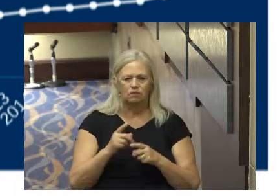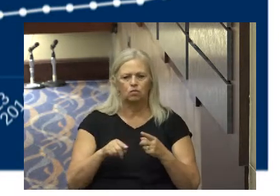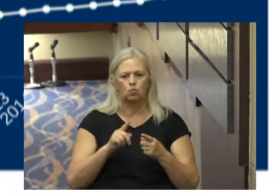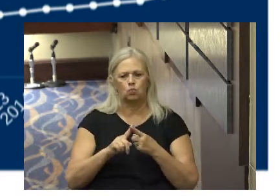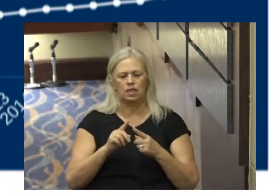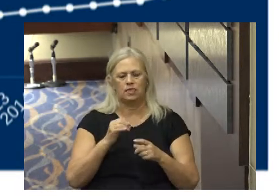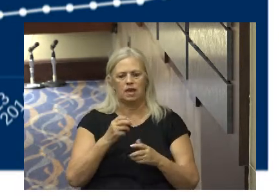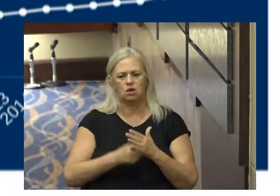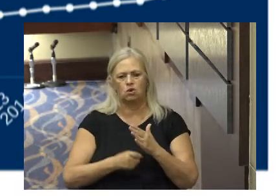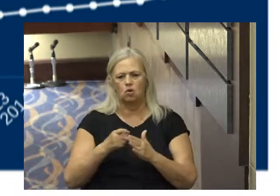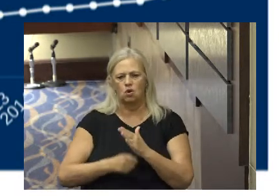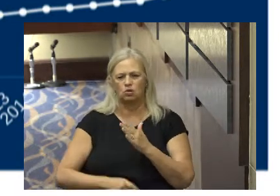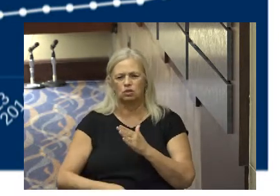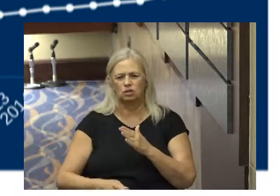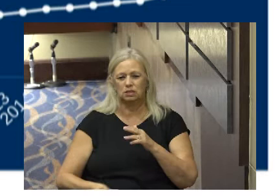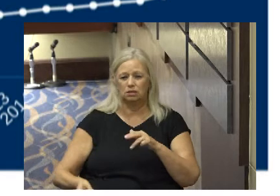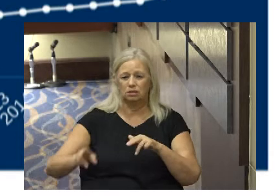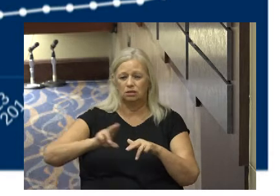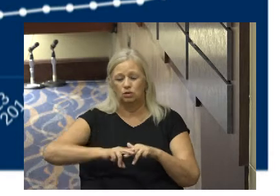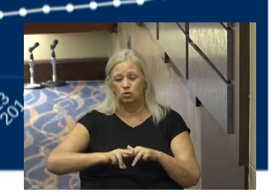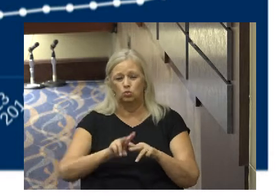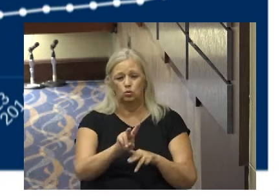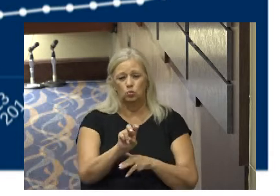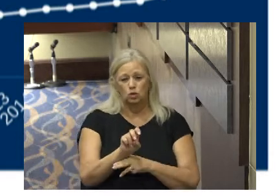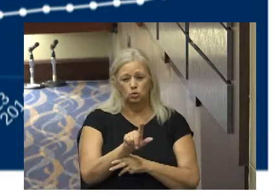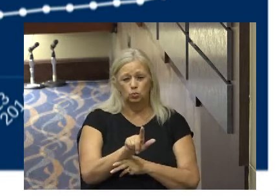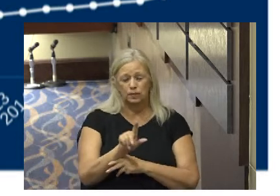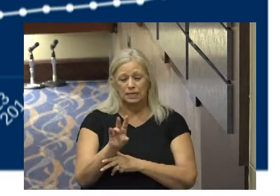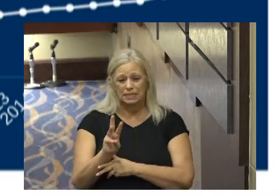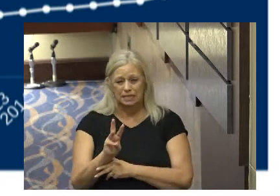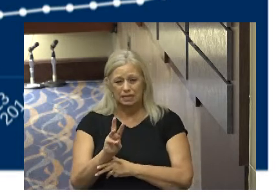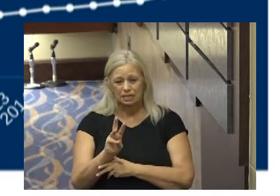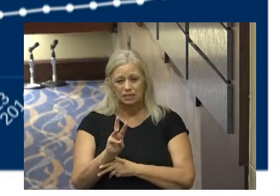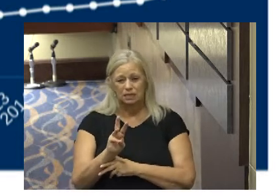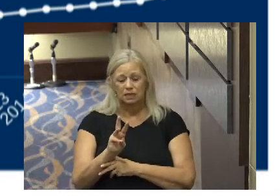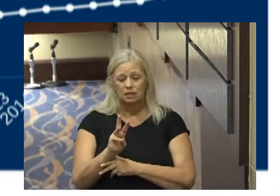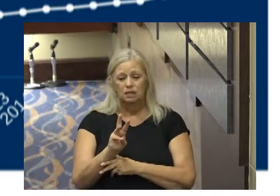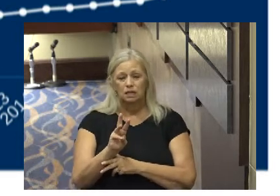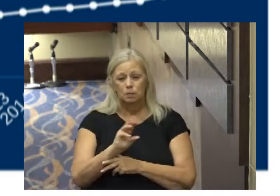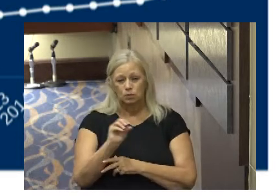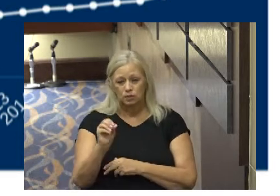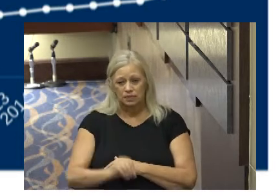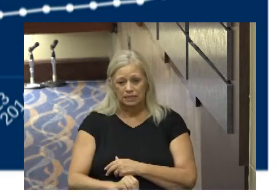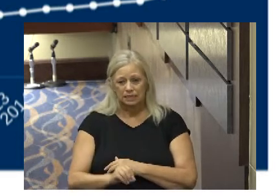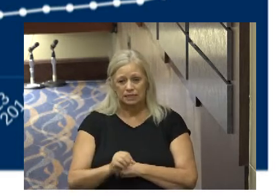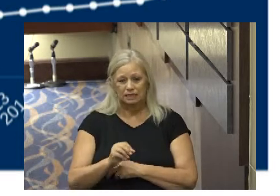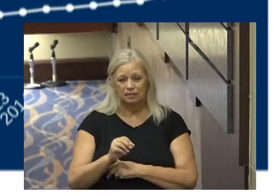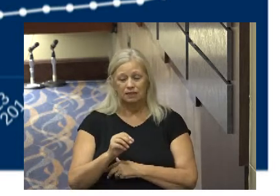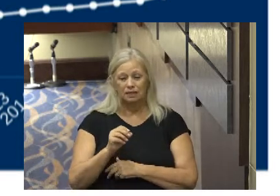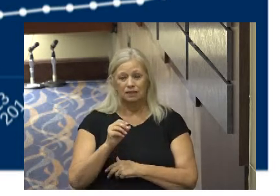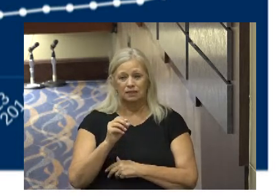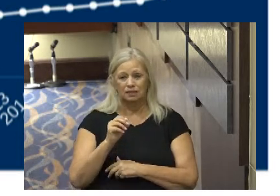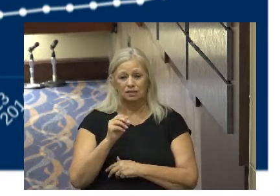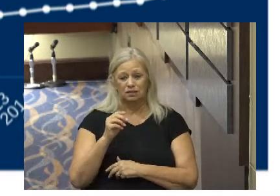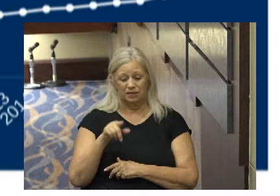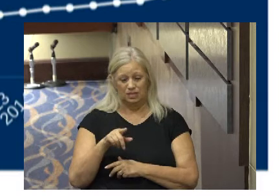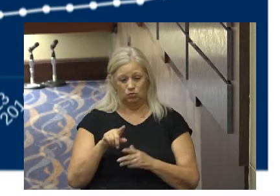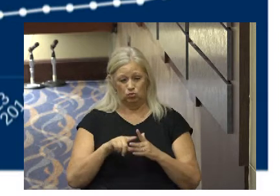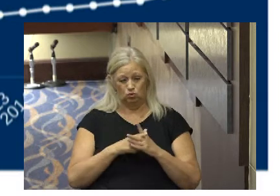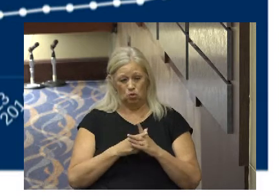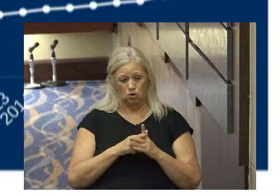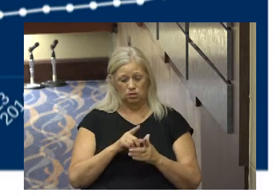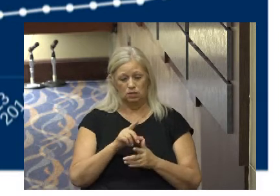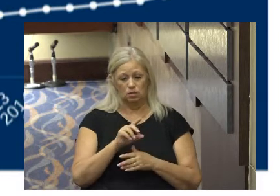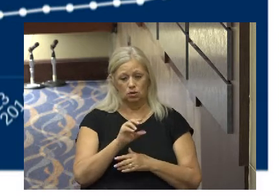up 226%. So we started, if you start there, back around $70,000 back in